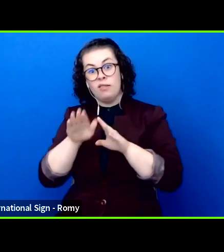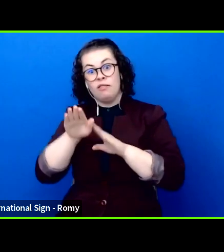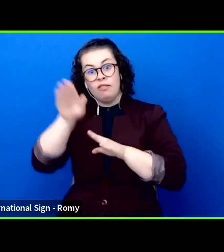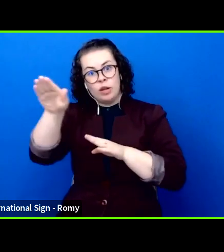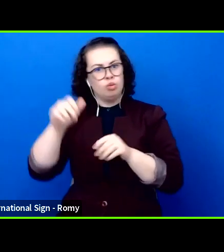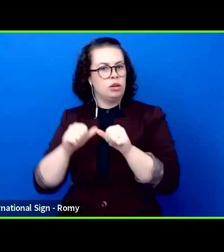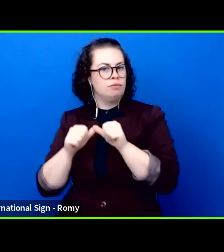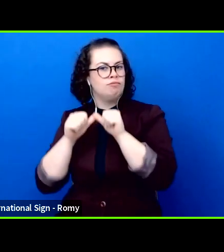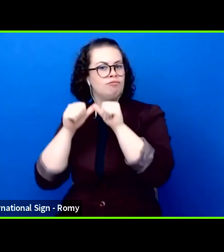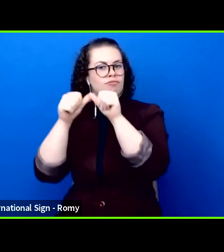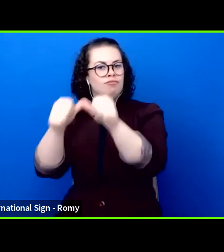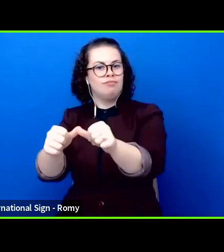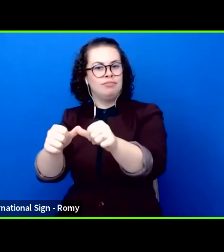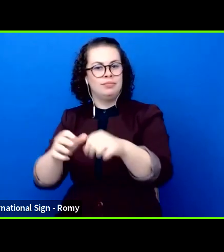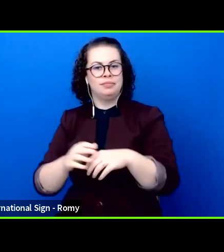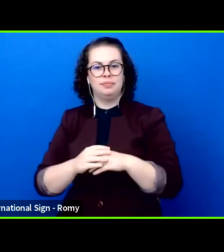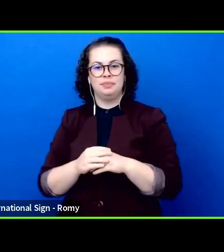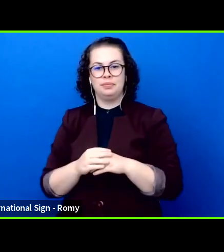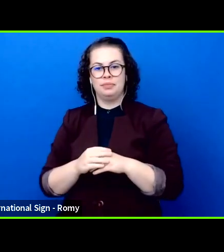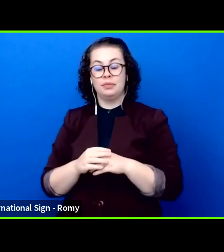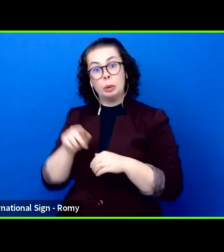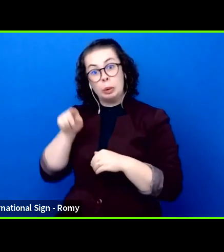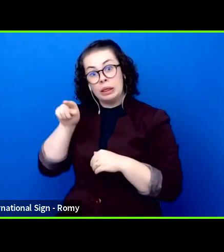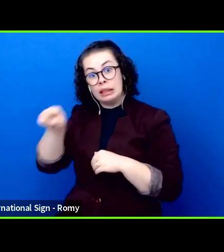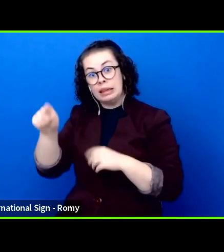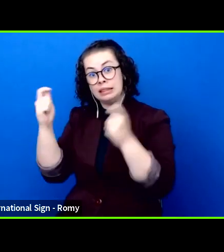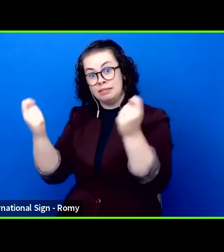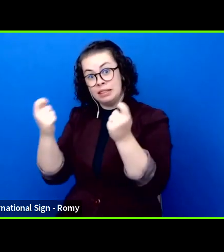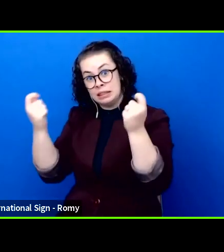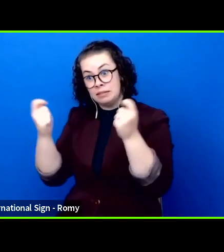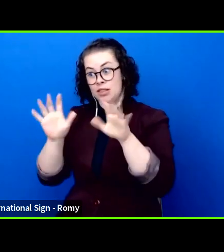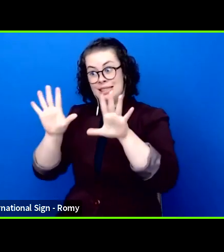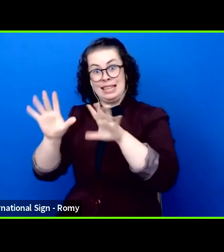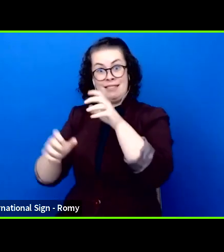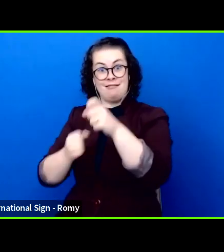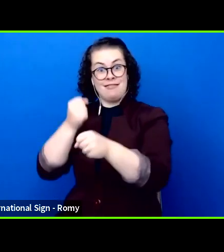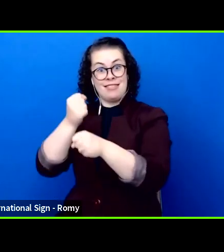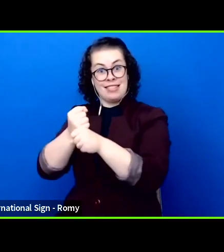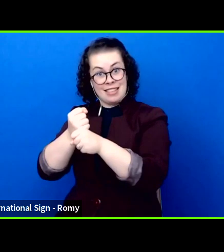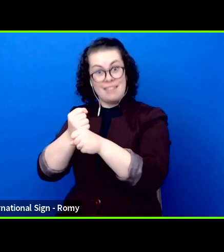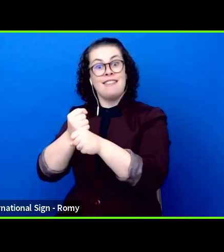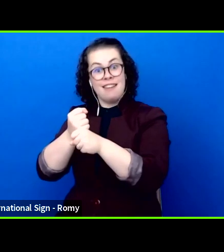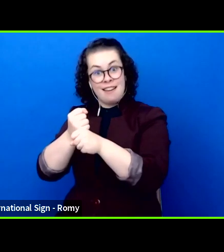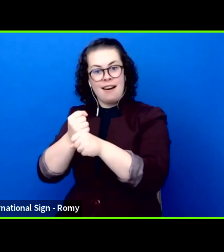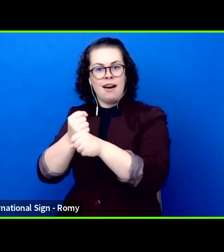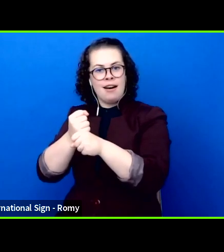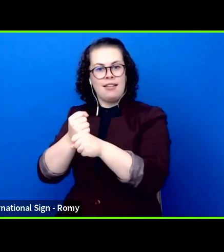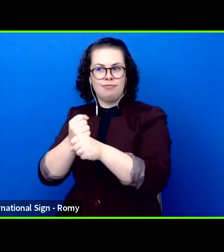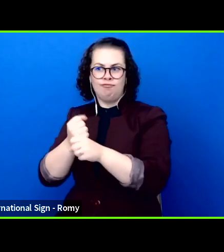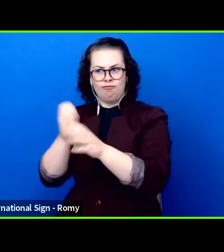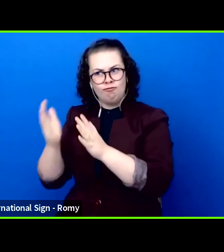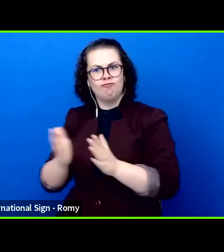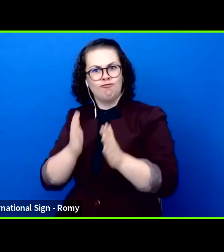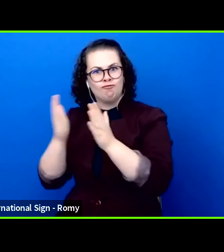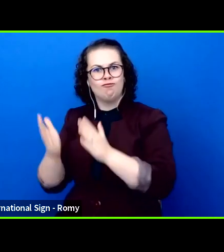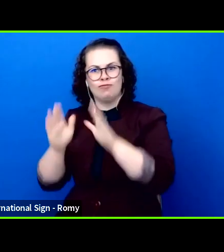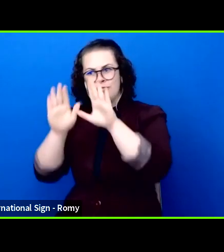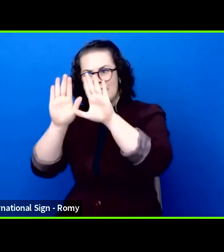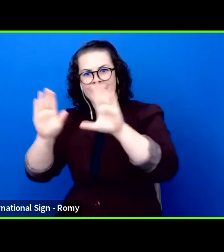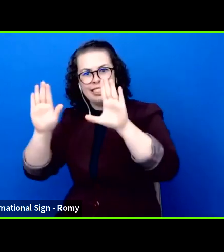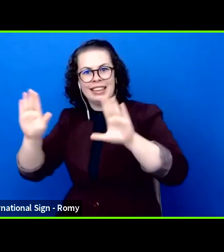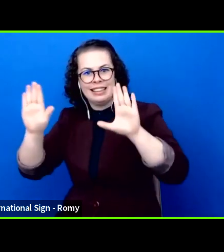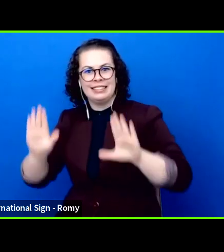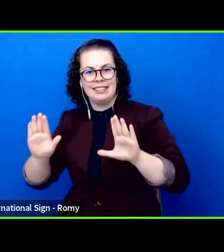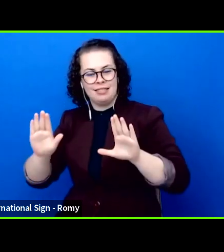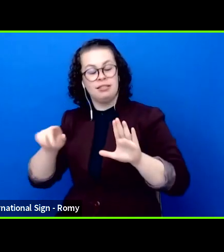anniversary of fast forward with a special festival edition at work was not planned, but in the theater you are dealing with